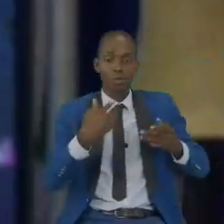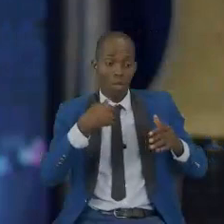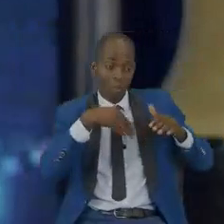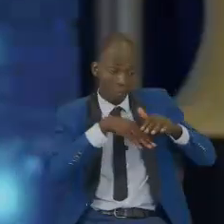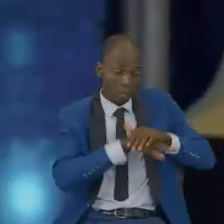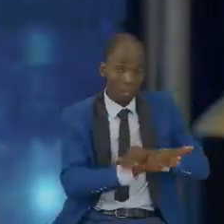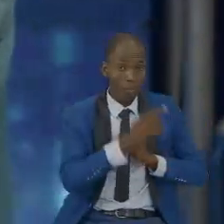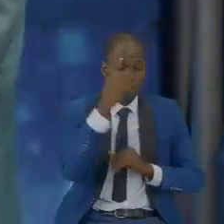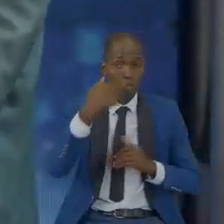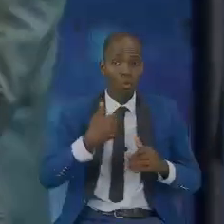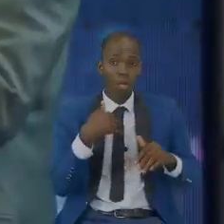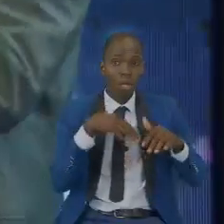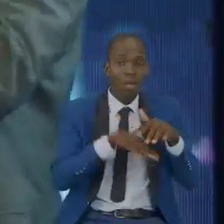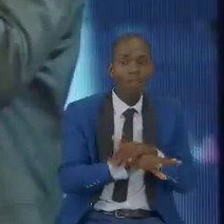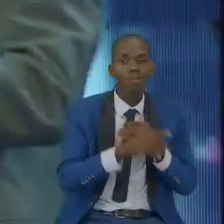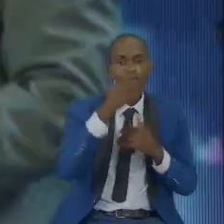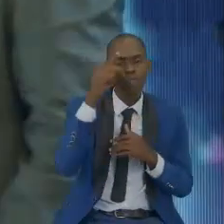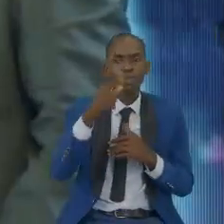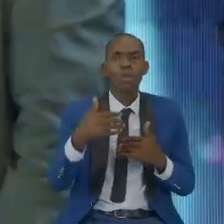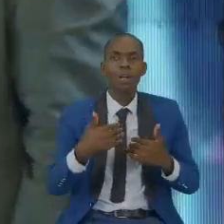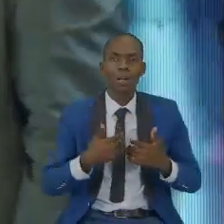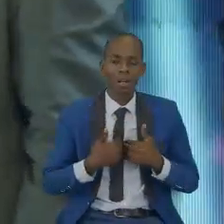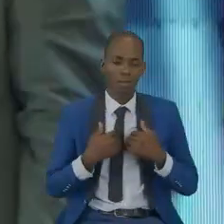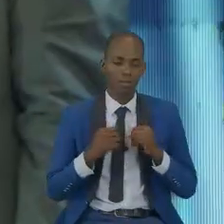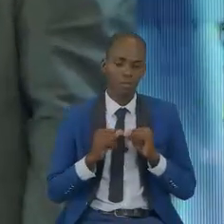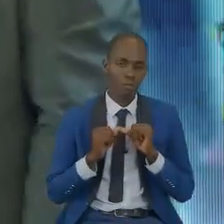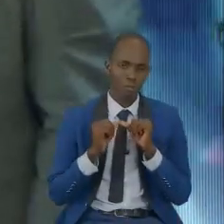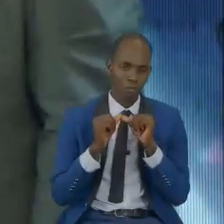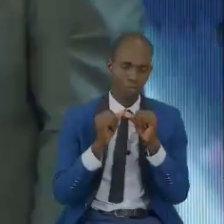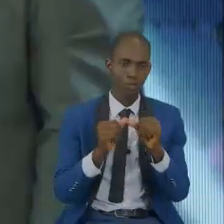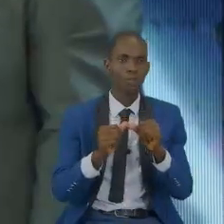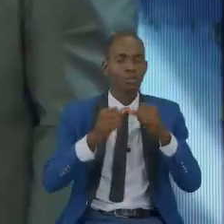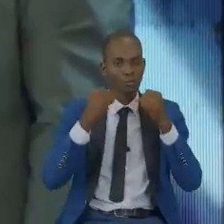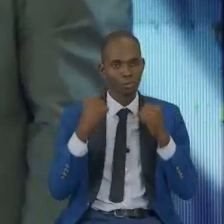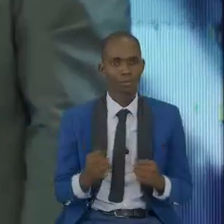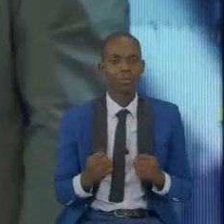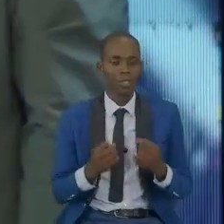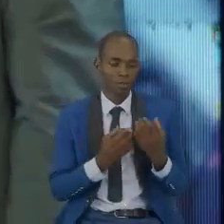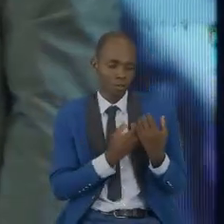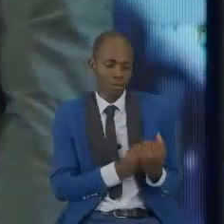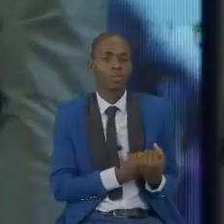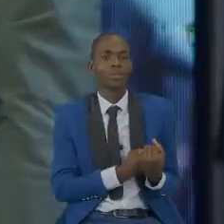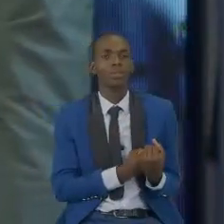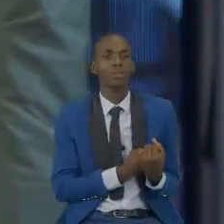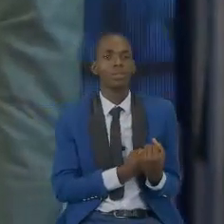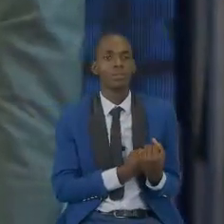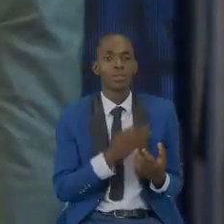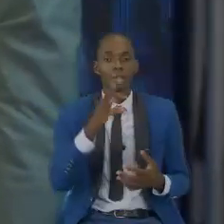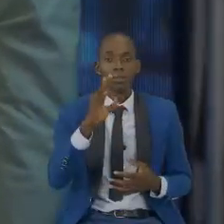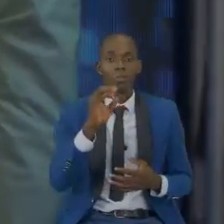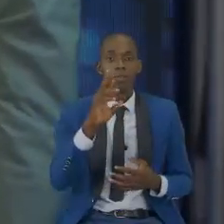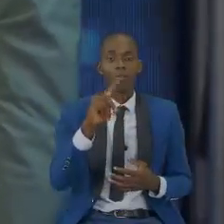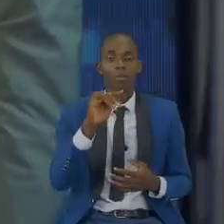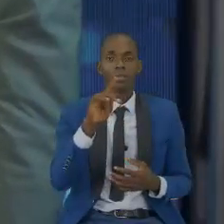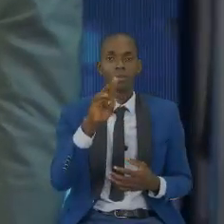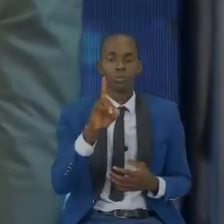you have steadfast fortitude. What's fortitude? Courage. The mind that will not